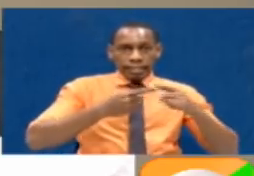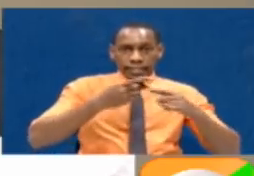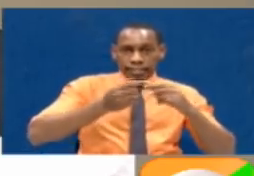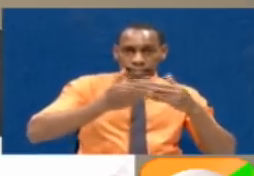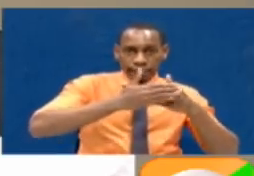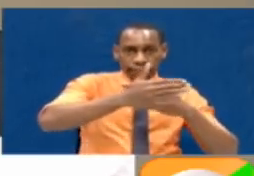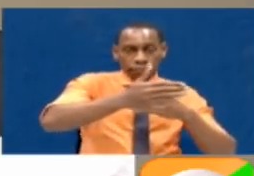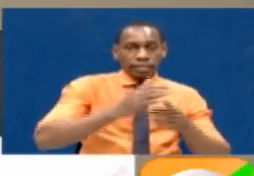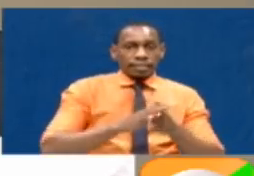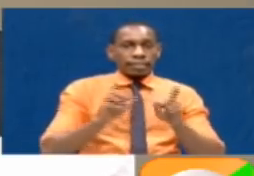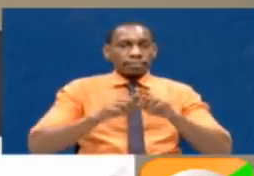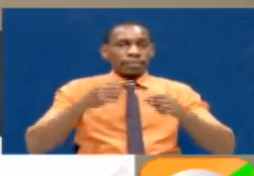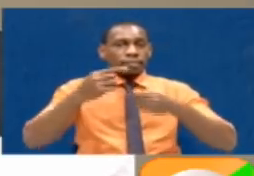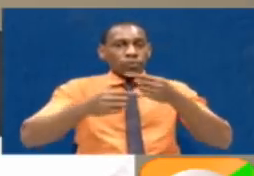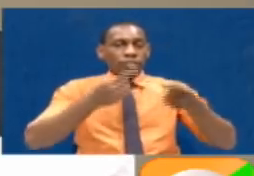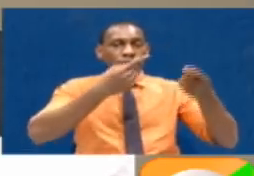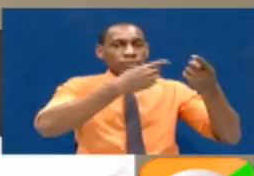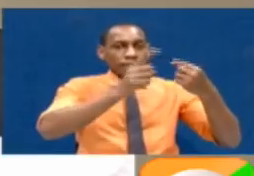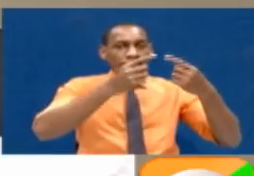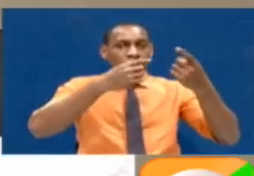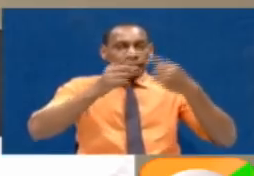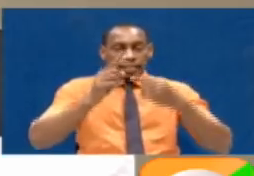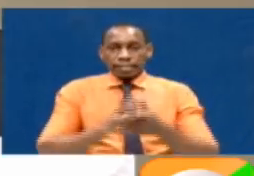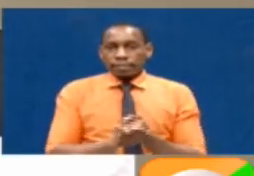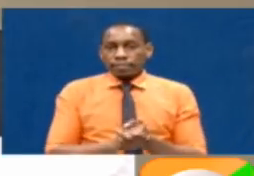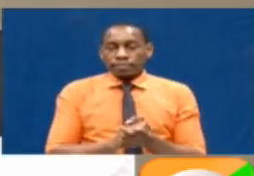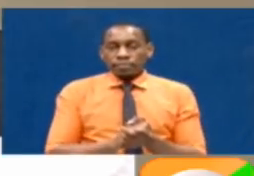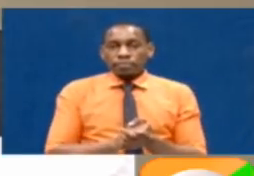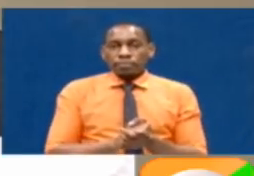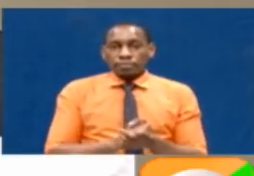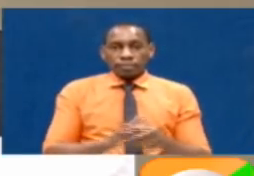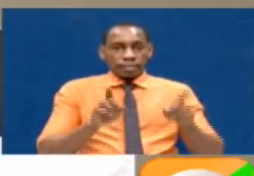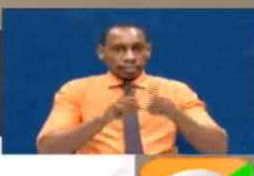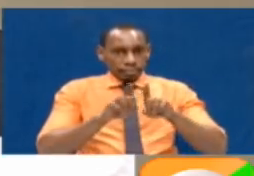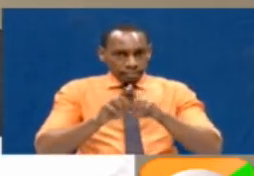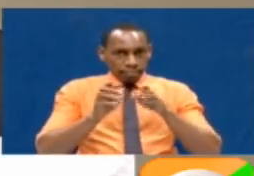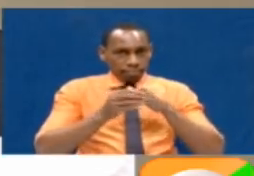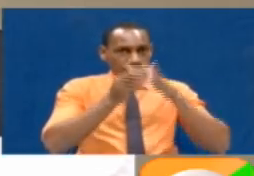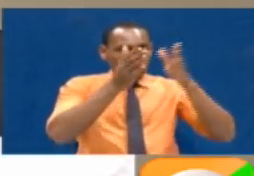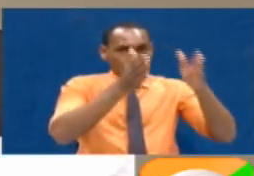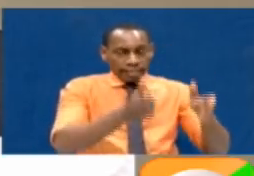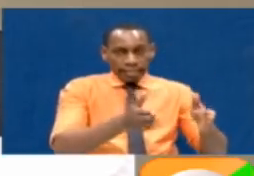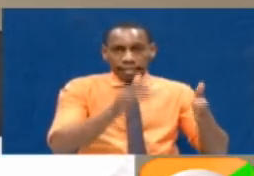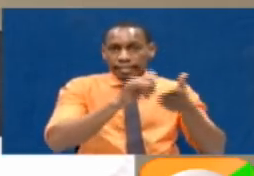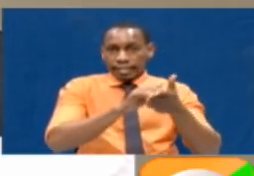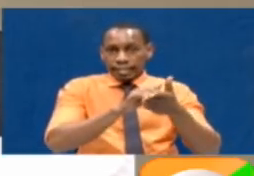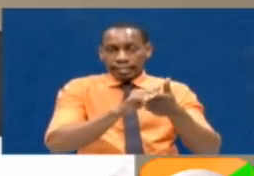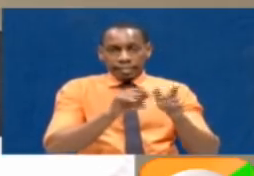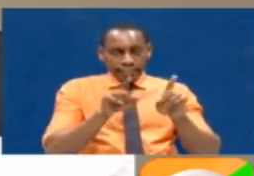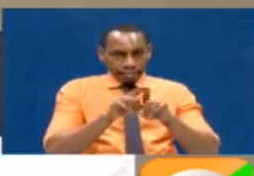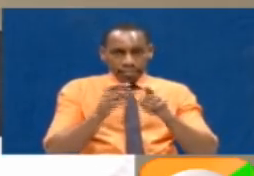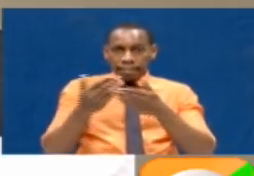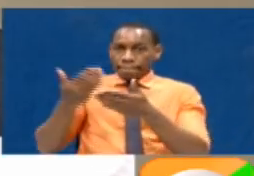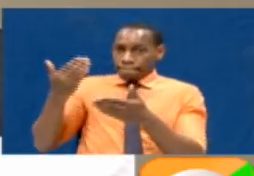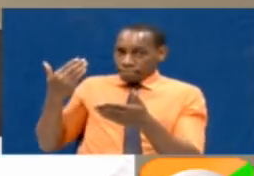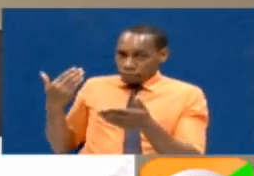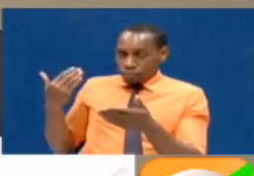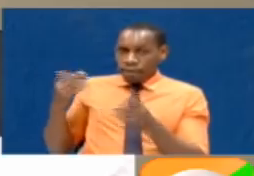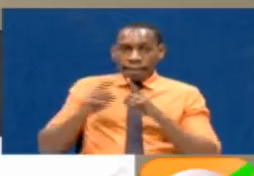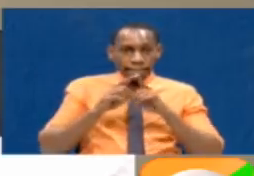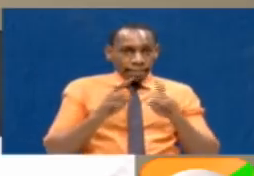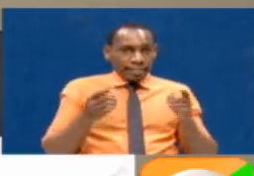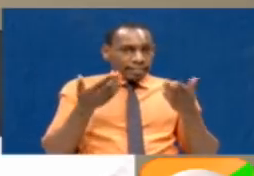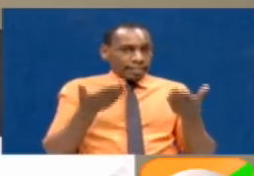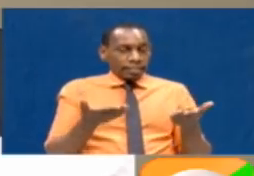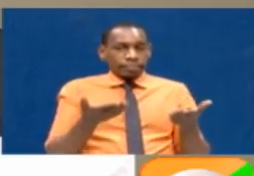So it will continue to be successful. It will be the leader that it has been, but